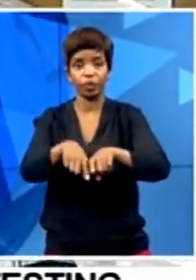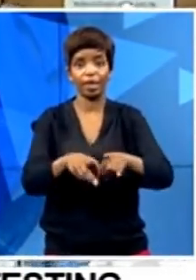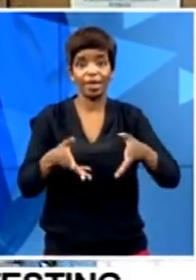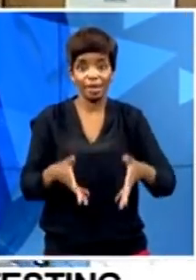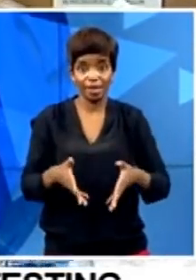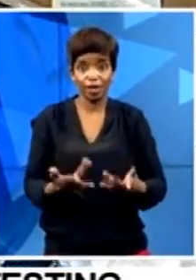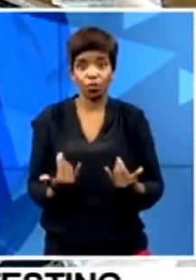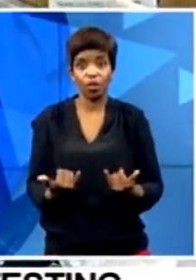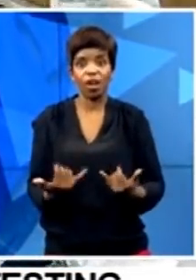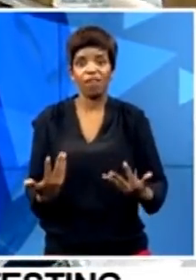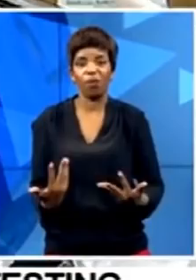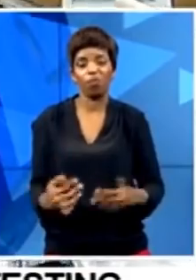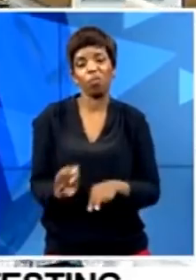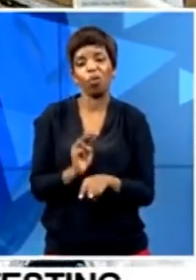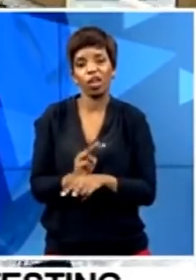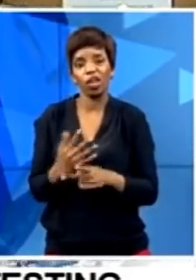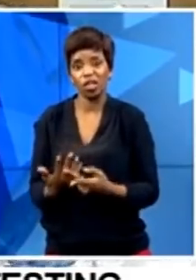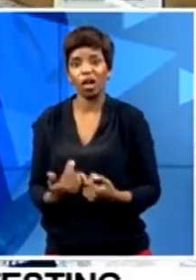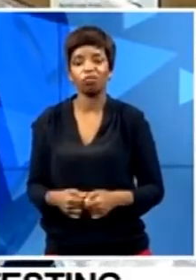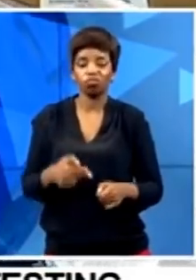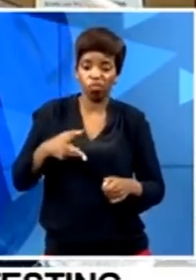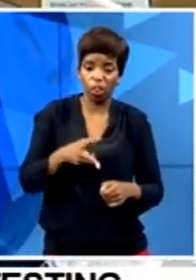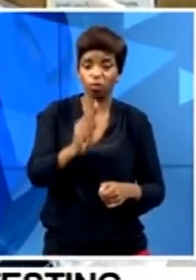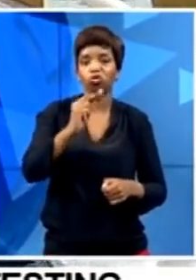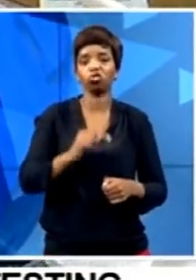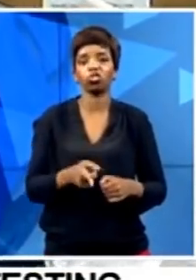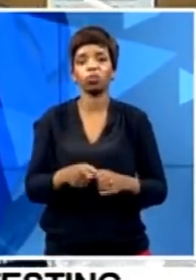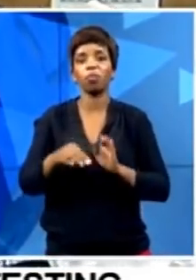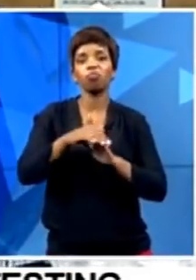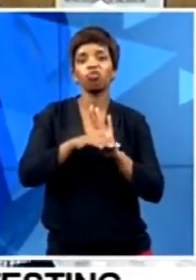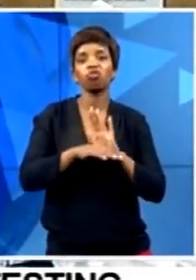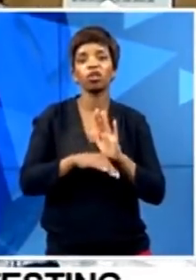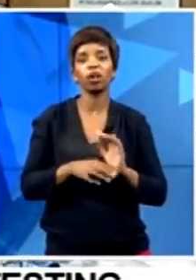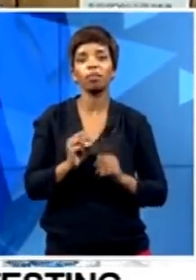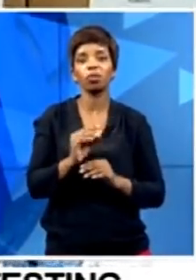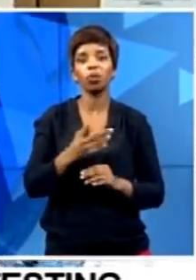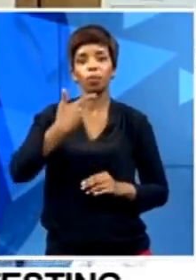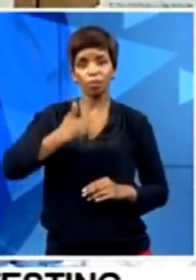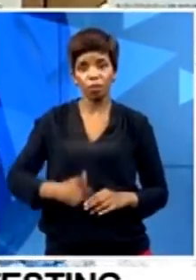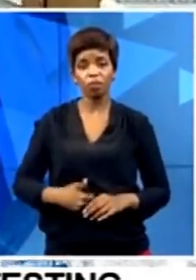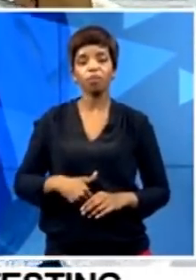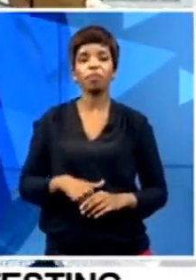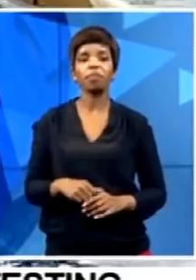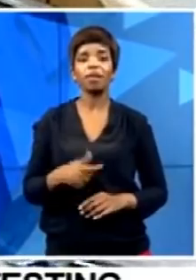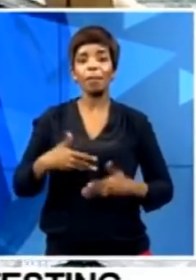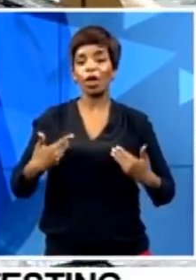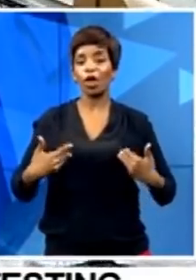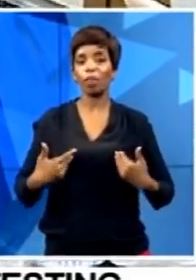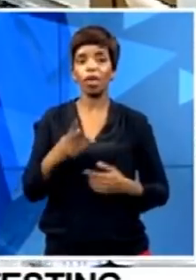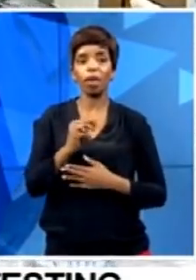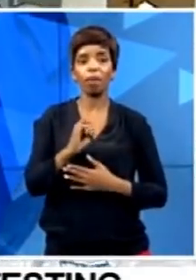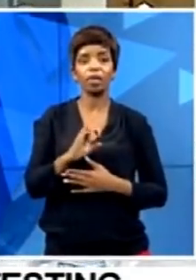other issues, teething problems. So generally, I'm quite fine. I'm quite happy. And then the MEC will take it from here, moving forward. And then the team